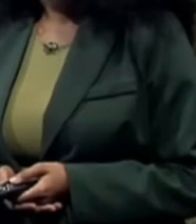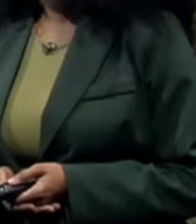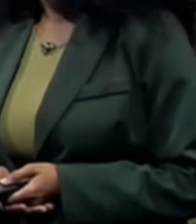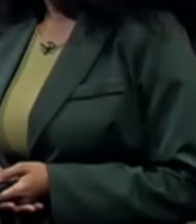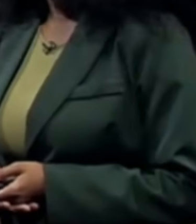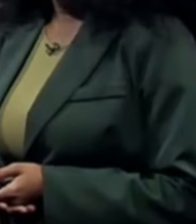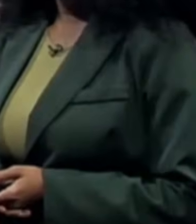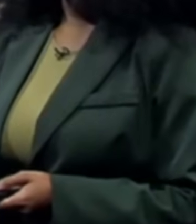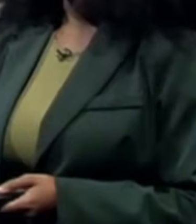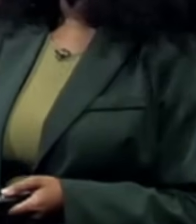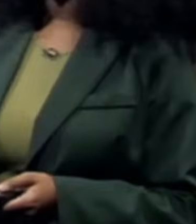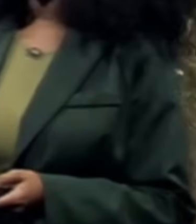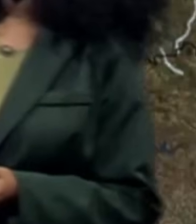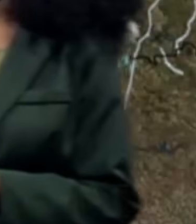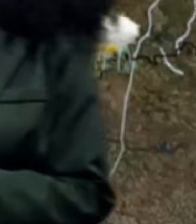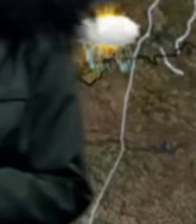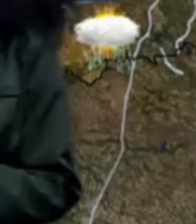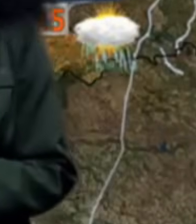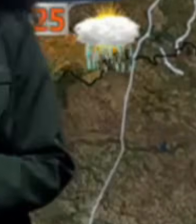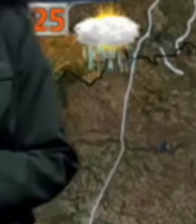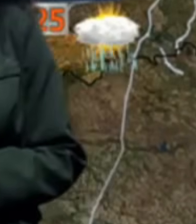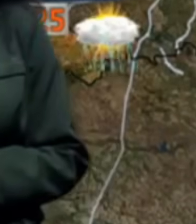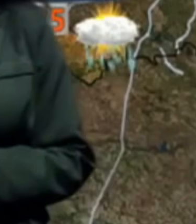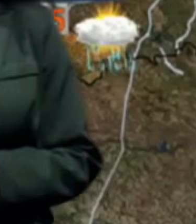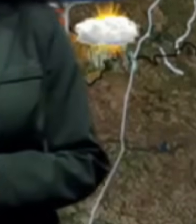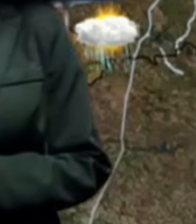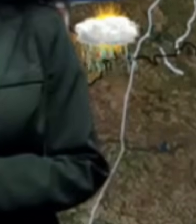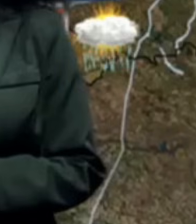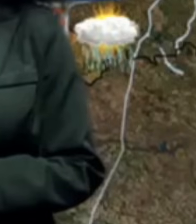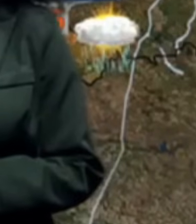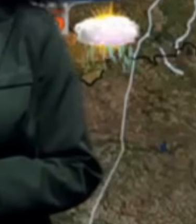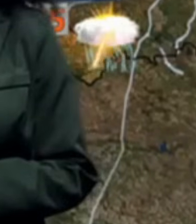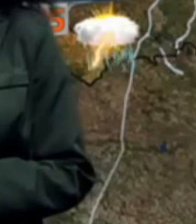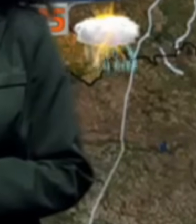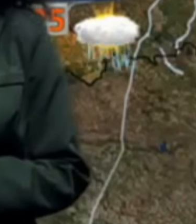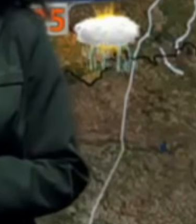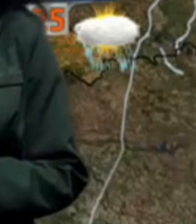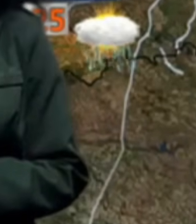di le 24 re bela ko Taung ka digata di le 15 go ya go di le